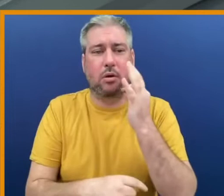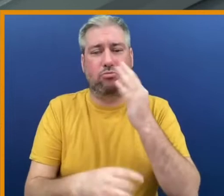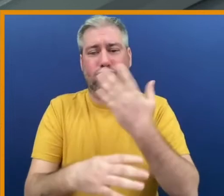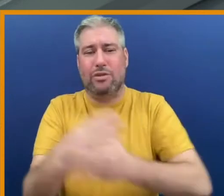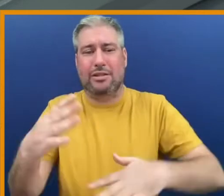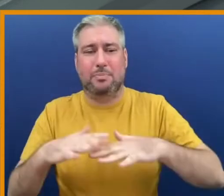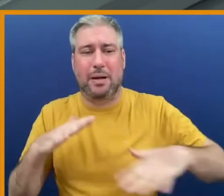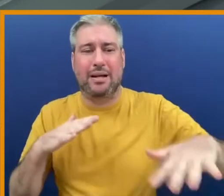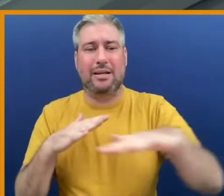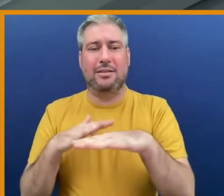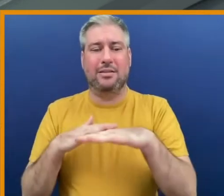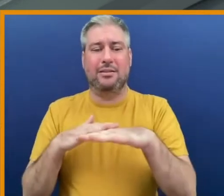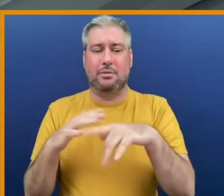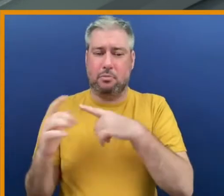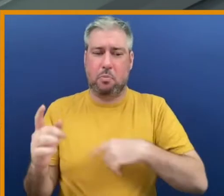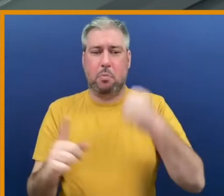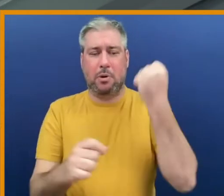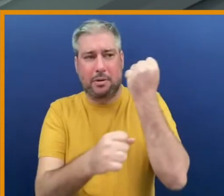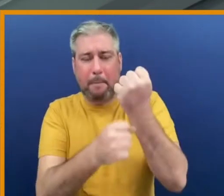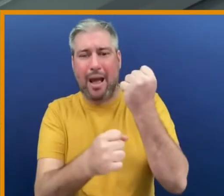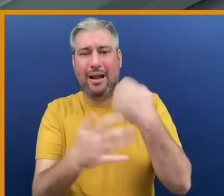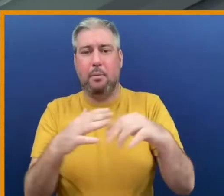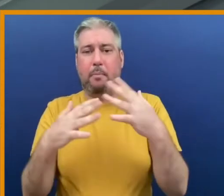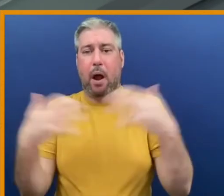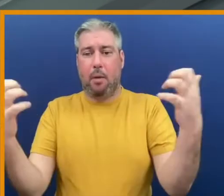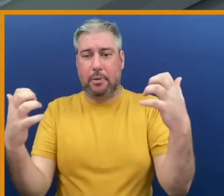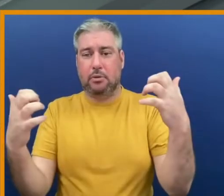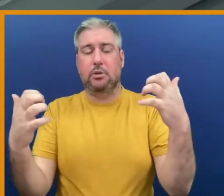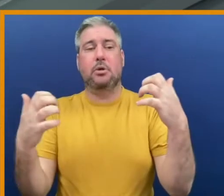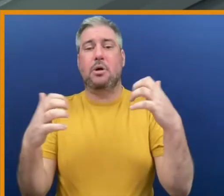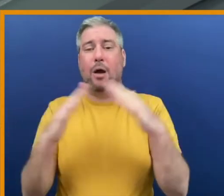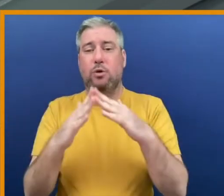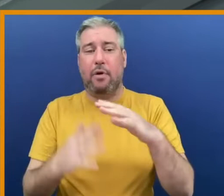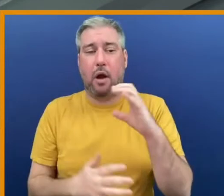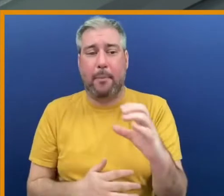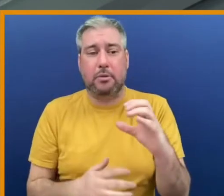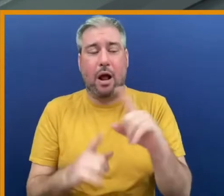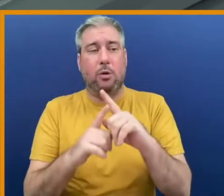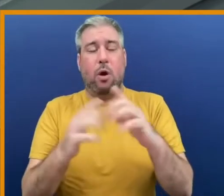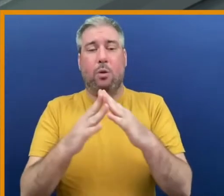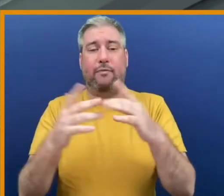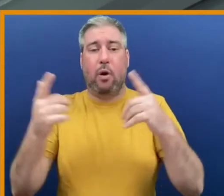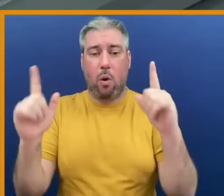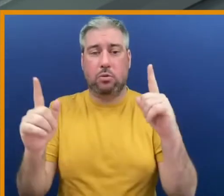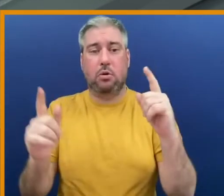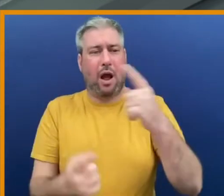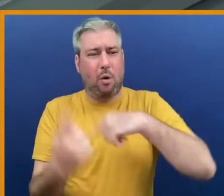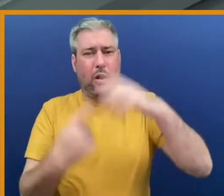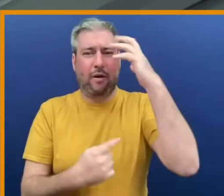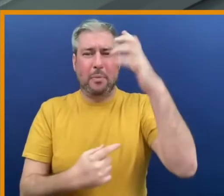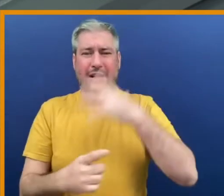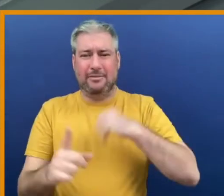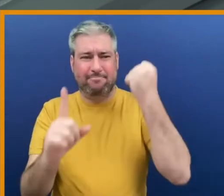and in the Lords for our government to fight this year at COP15 for the strongest targets to protect our